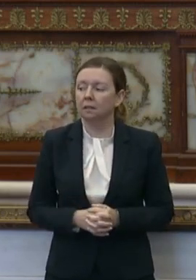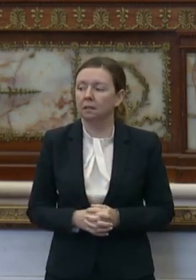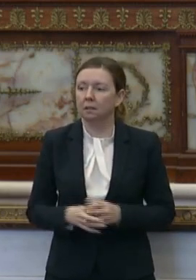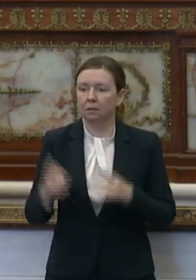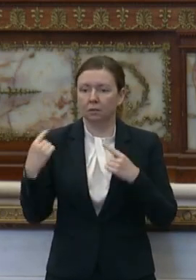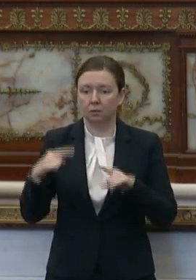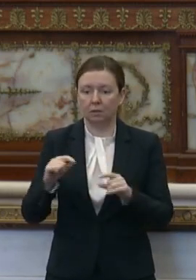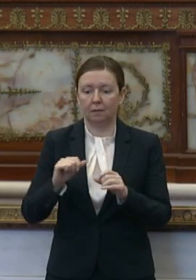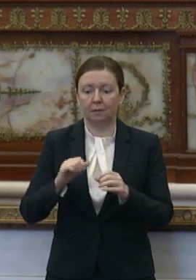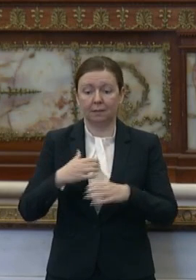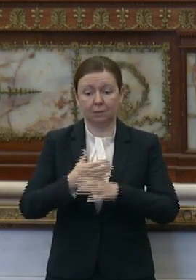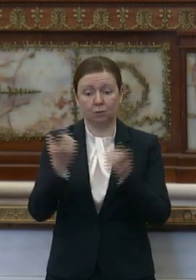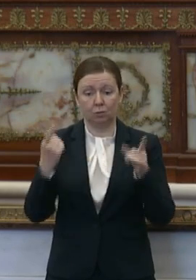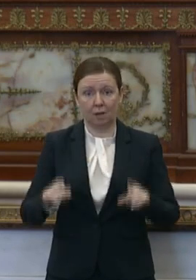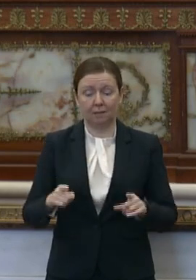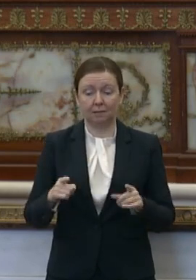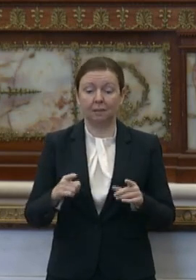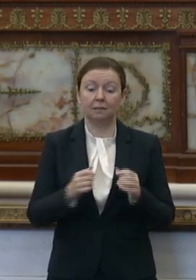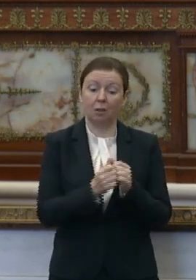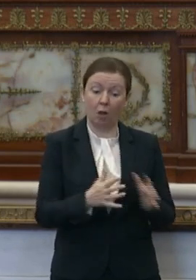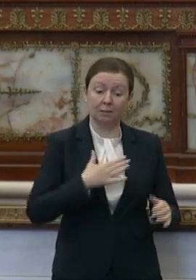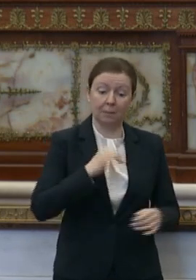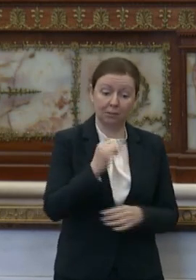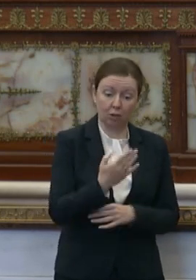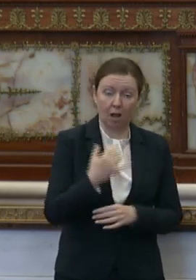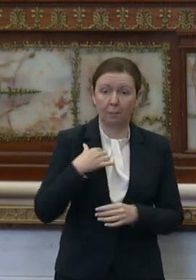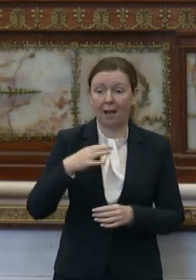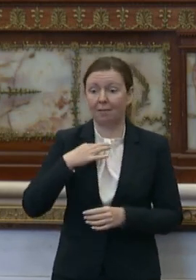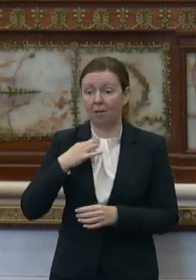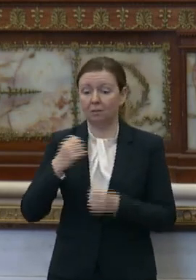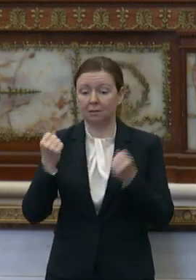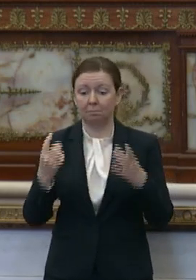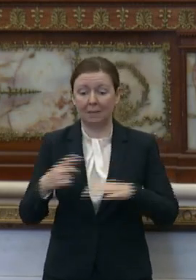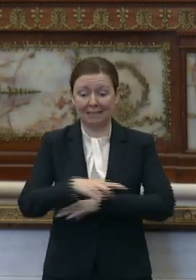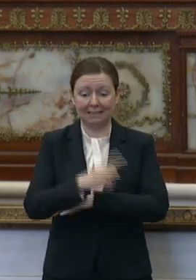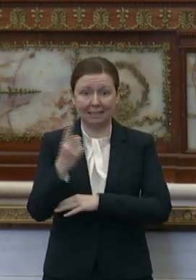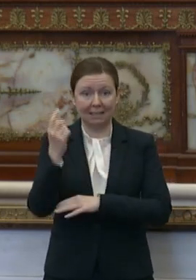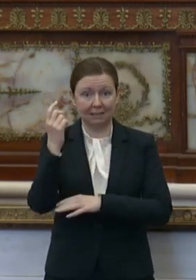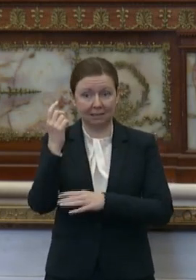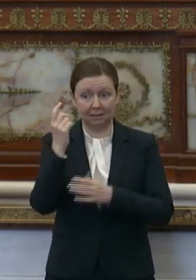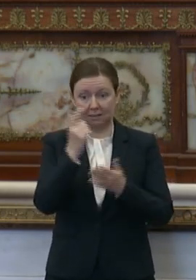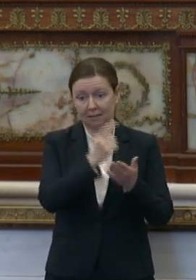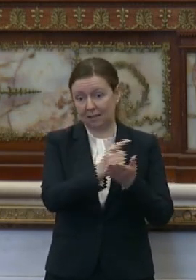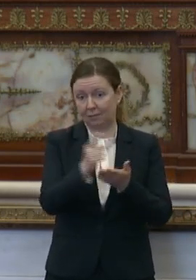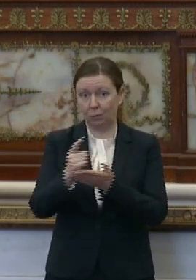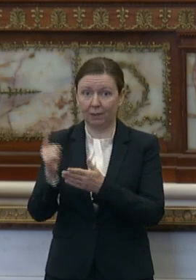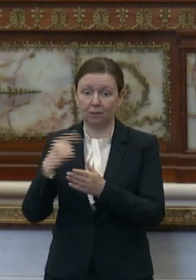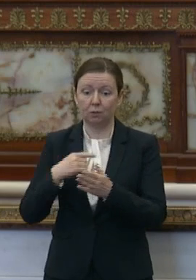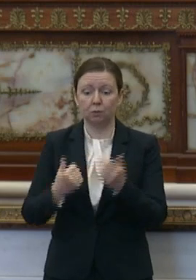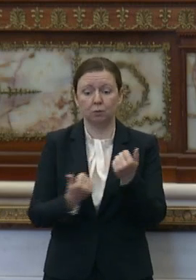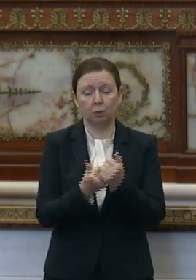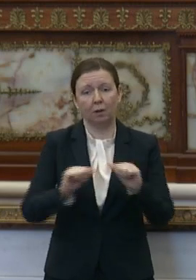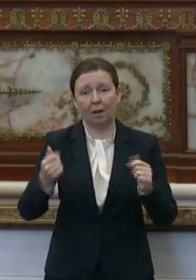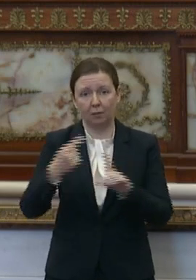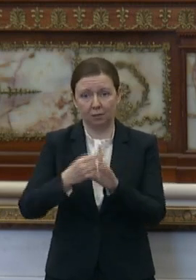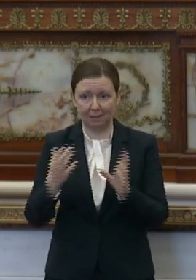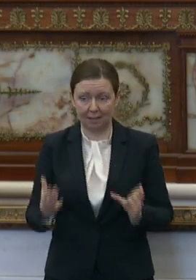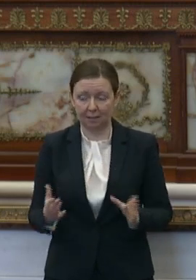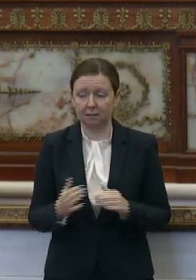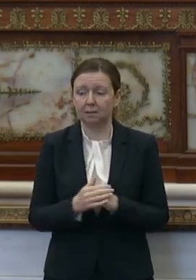Throughout this crisis, after losing my job, I volunteered multiple days every week to try and support other tenants. I flyered neighborhoods,